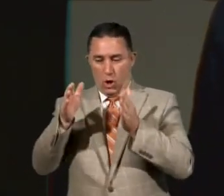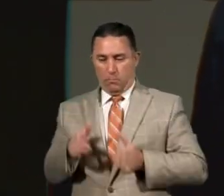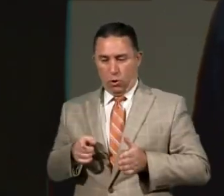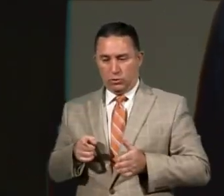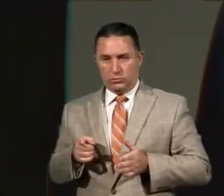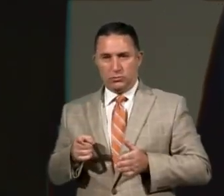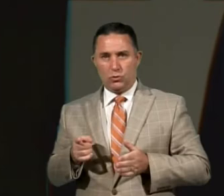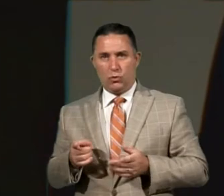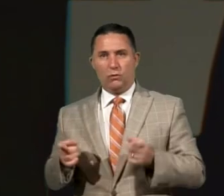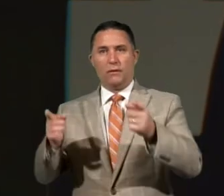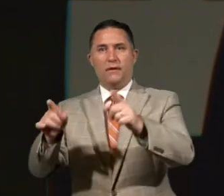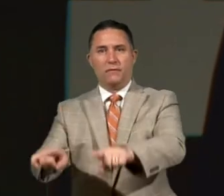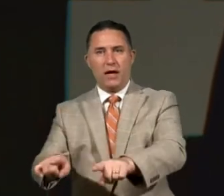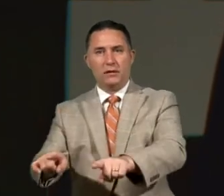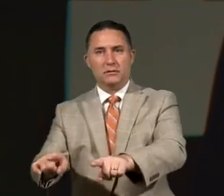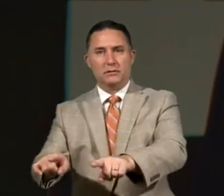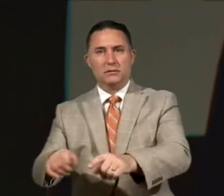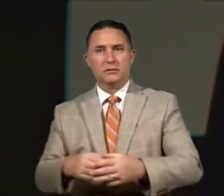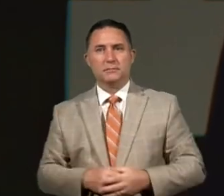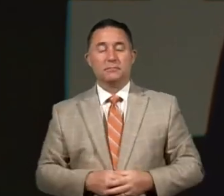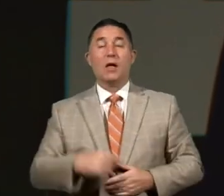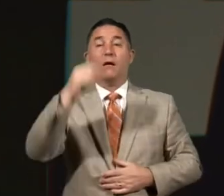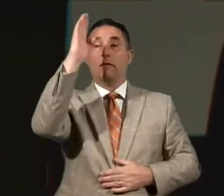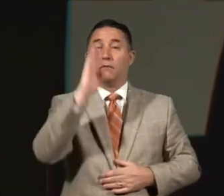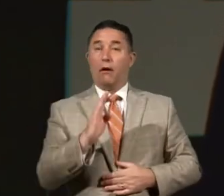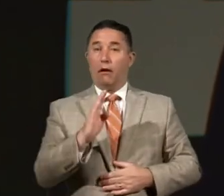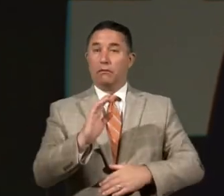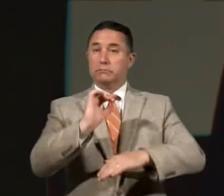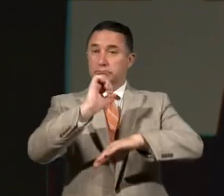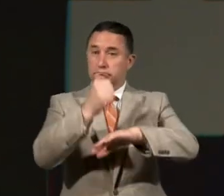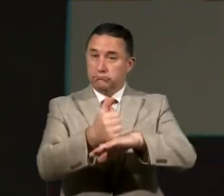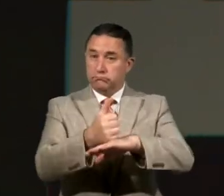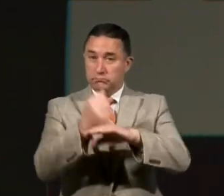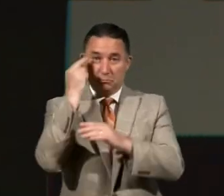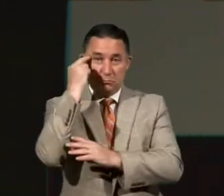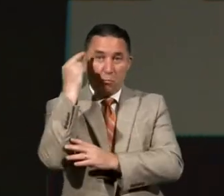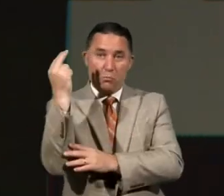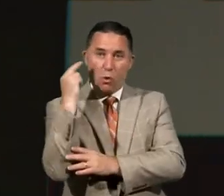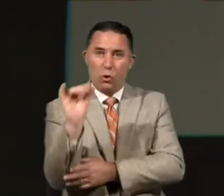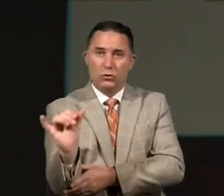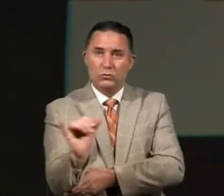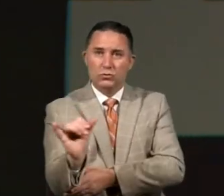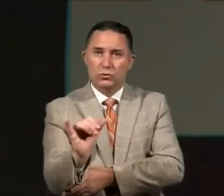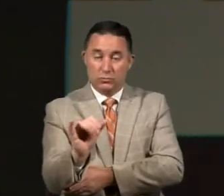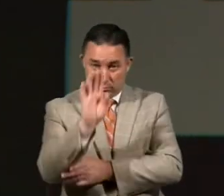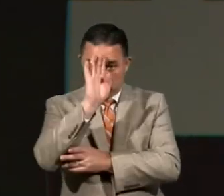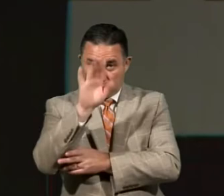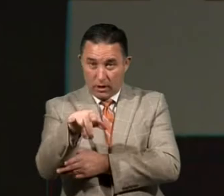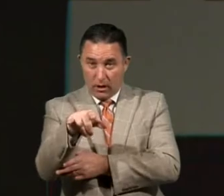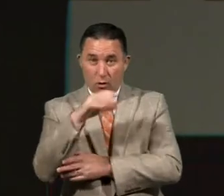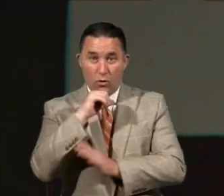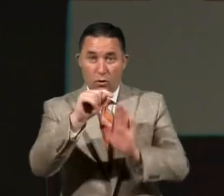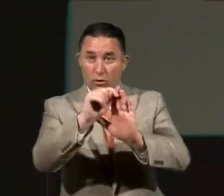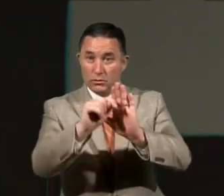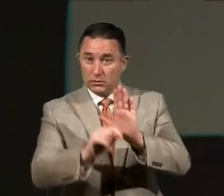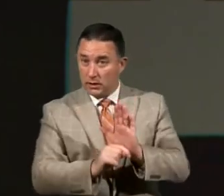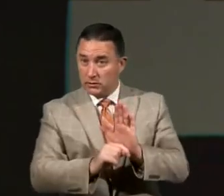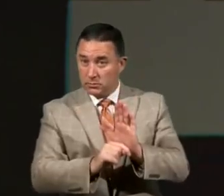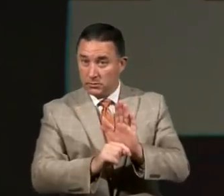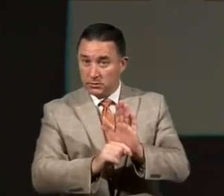an event. Now, God sets some memorials. You realize in the Old